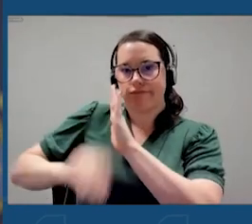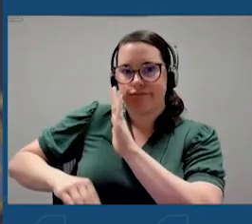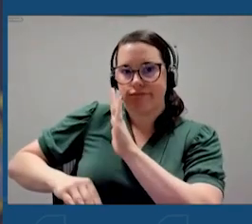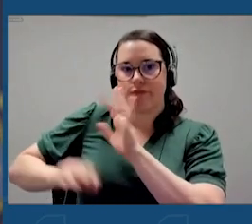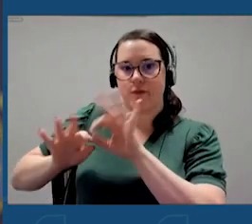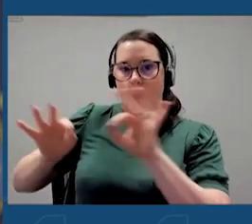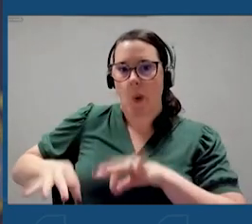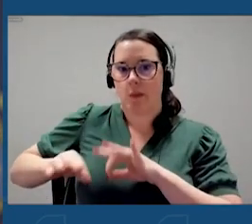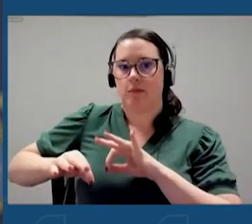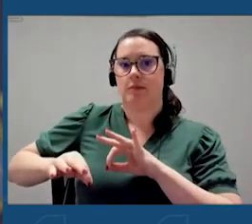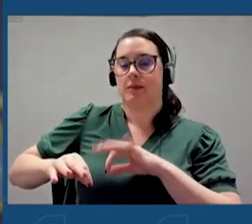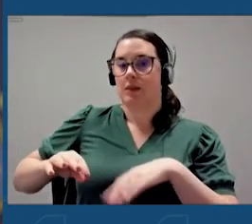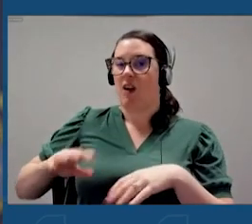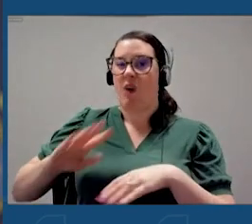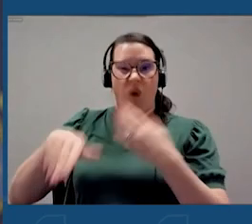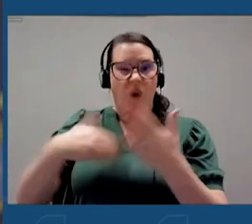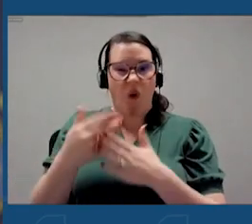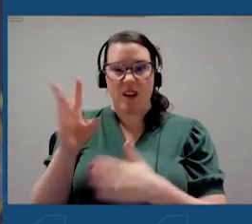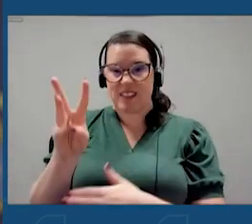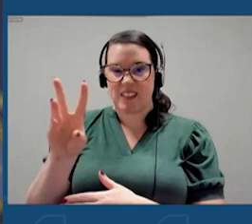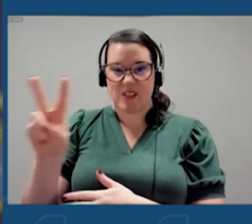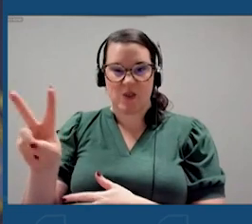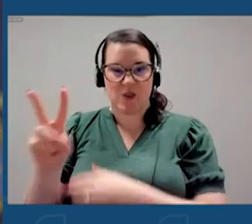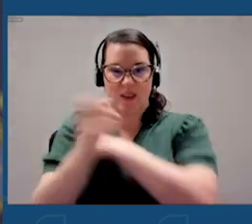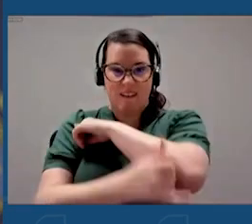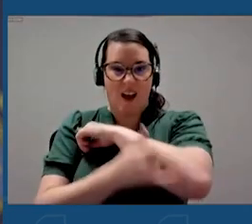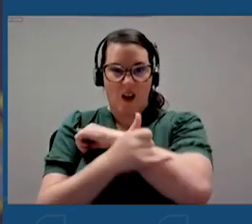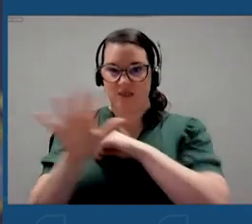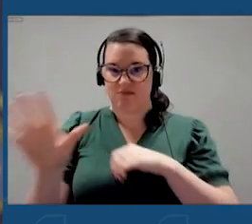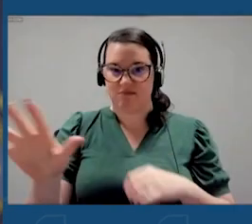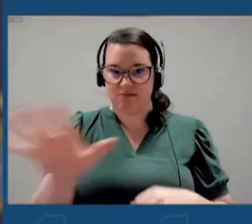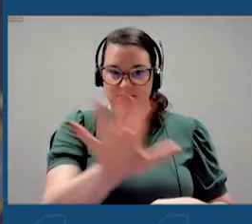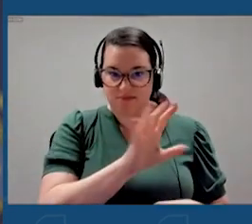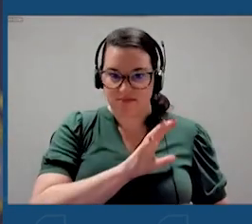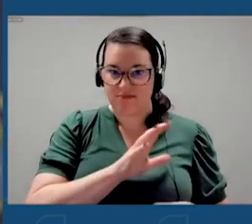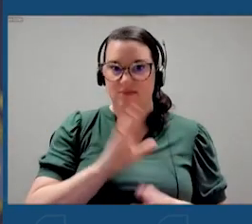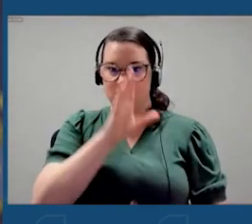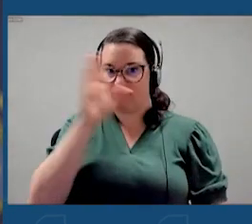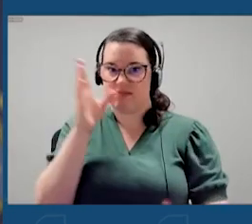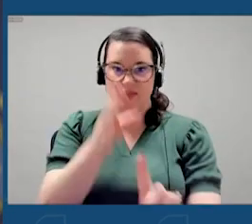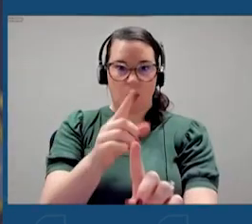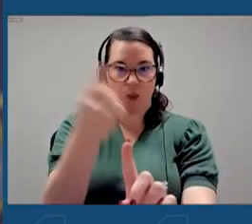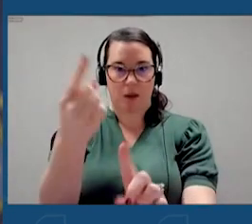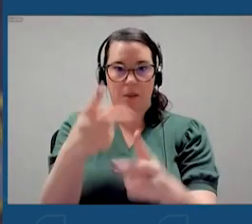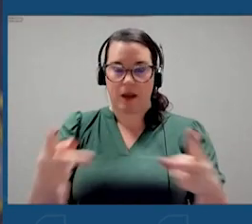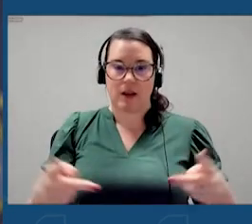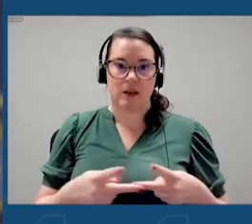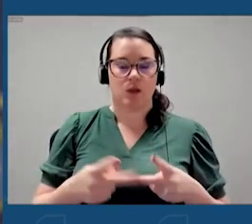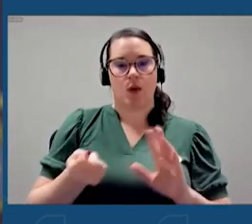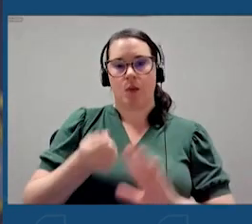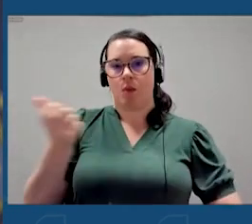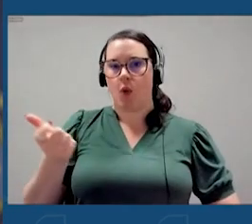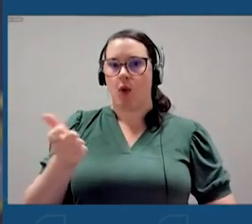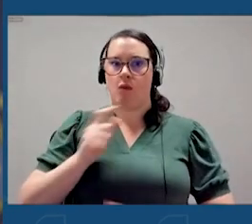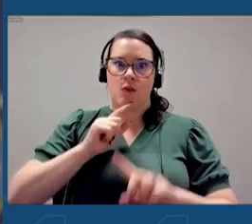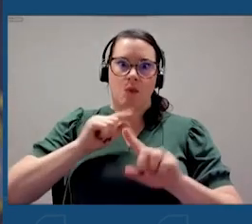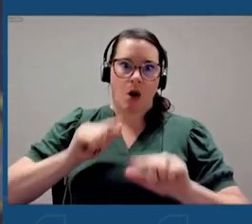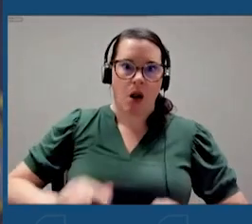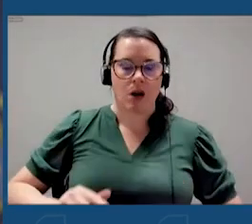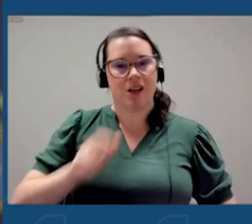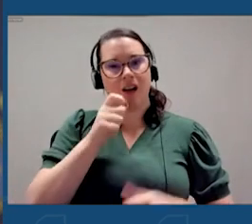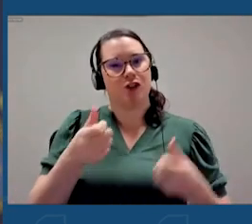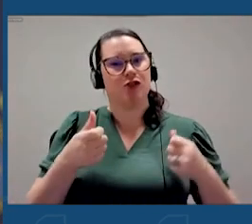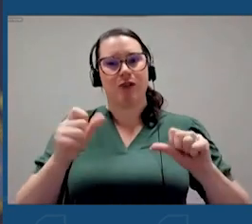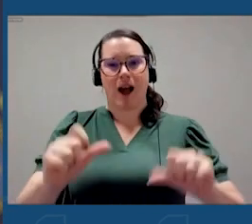in all 62 counties, remove all the unnecessary reporting and all this. I mean, you're not trying to start a bank or something. You're just trying to apply for